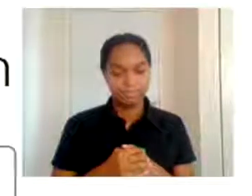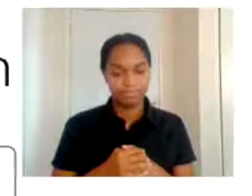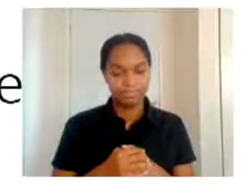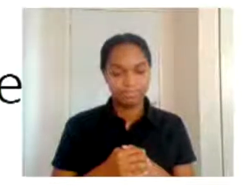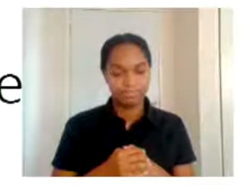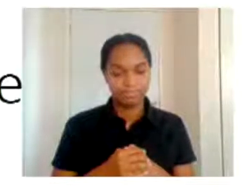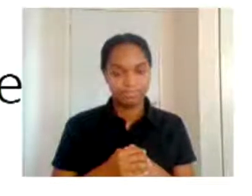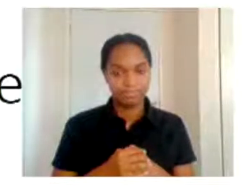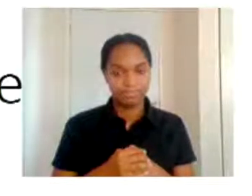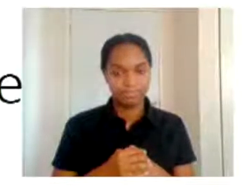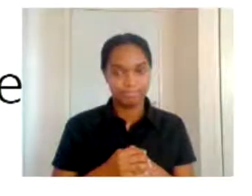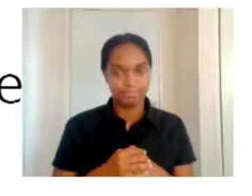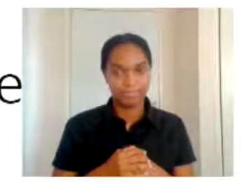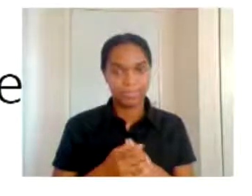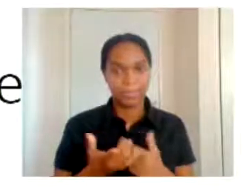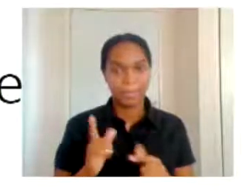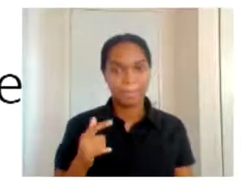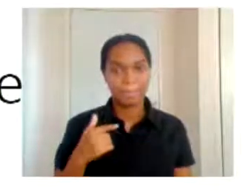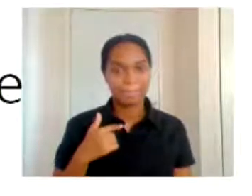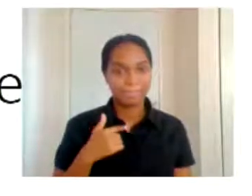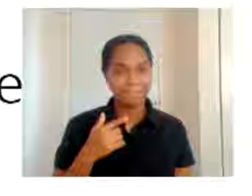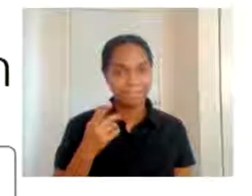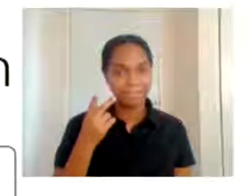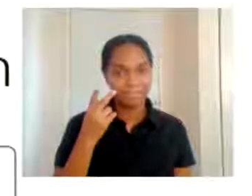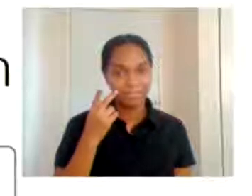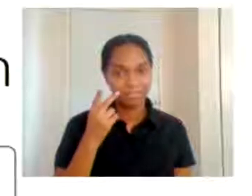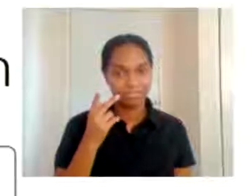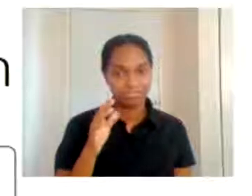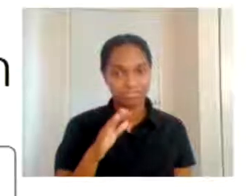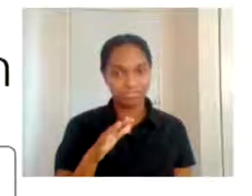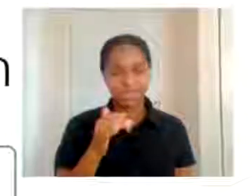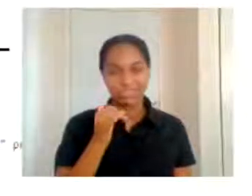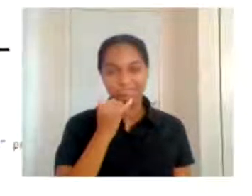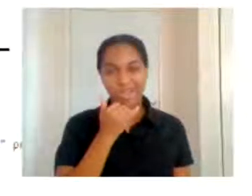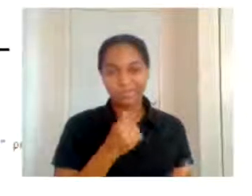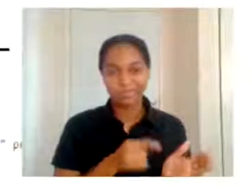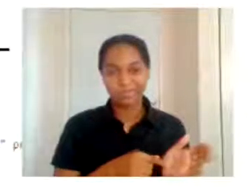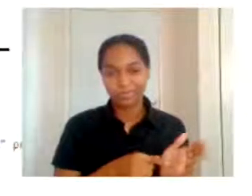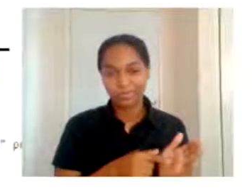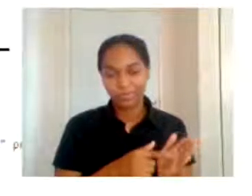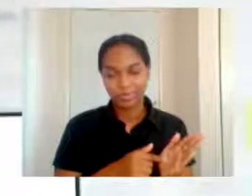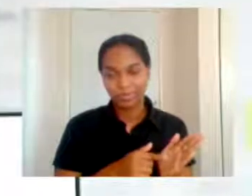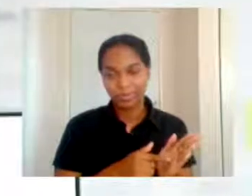let me see. Ooh, wrong button.